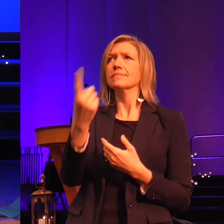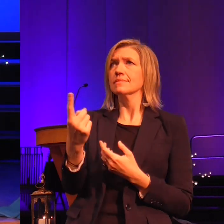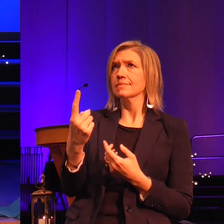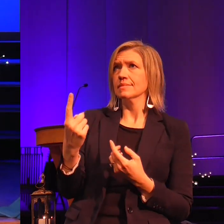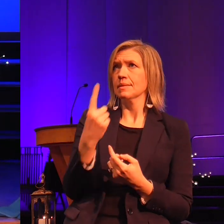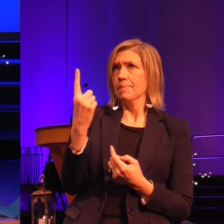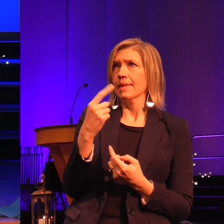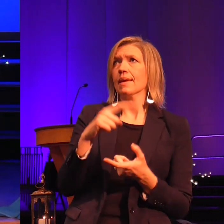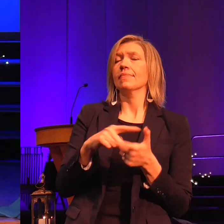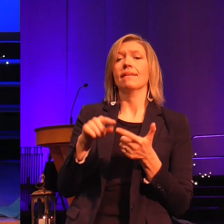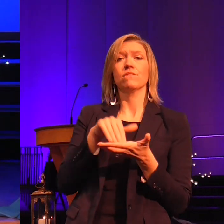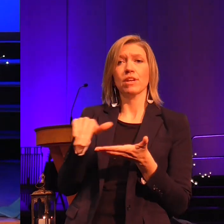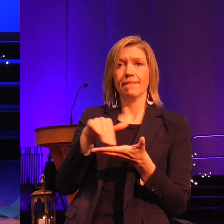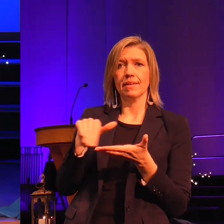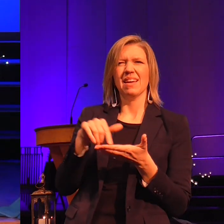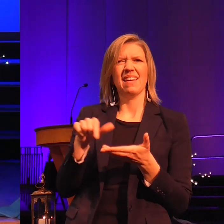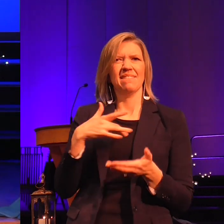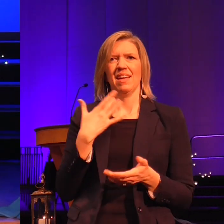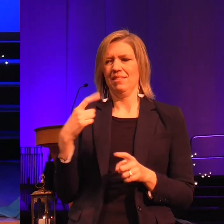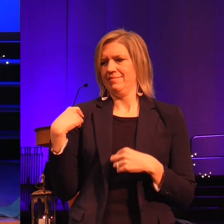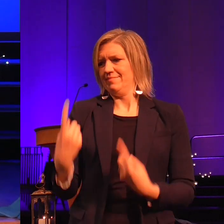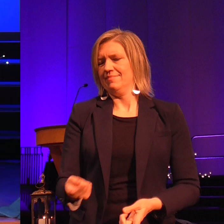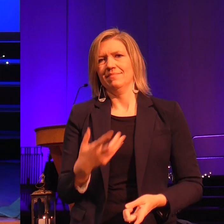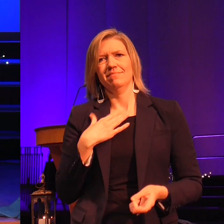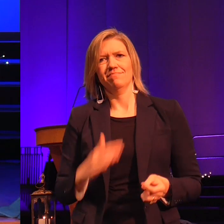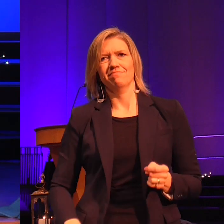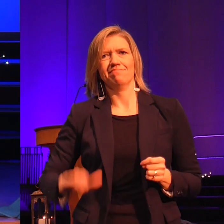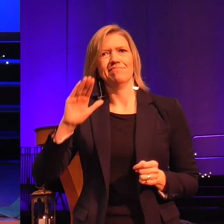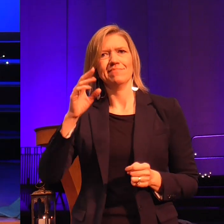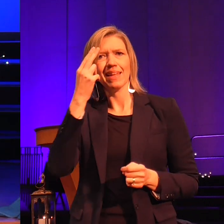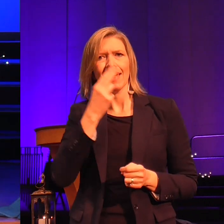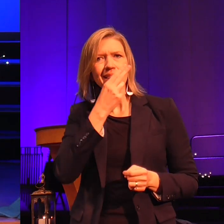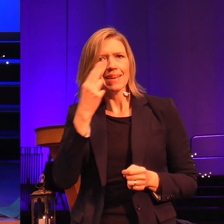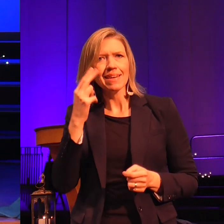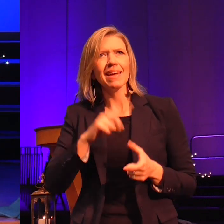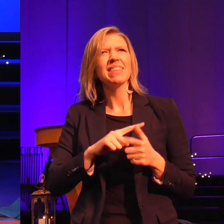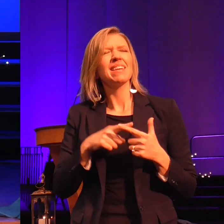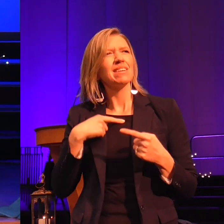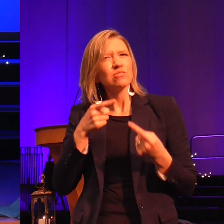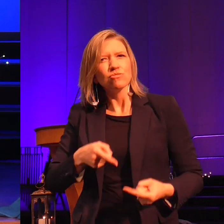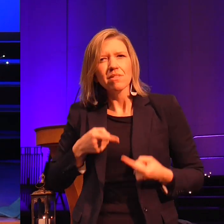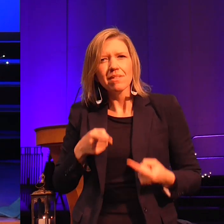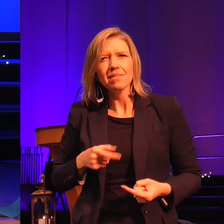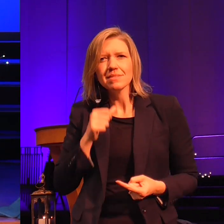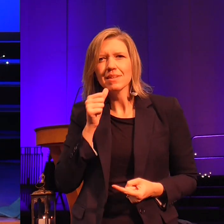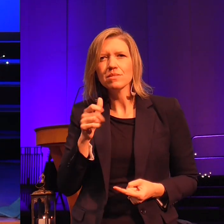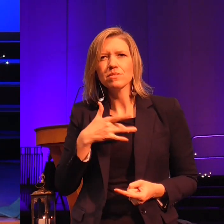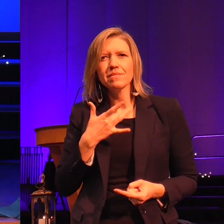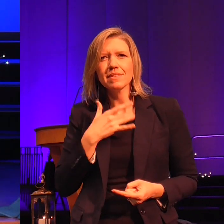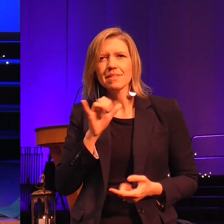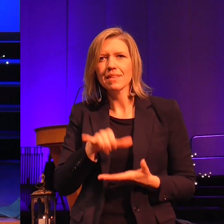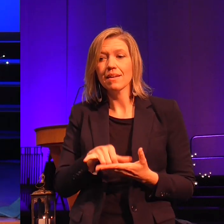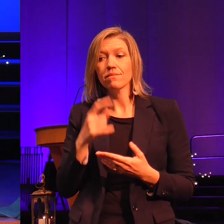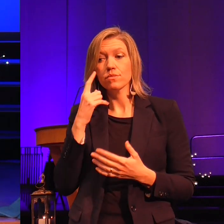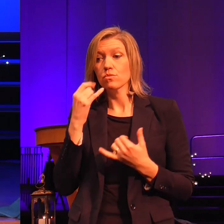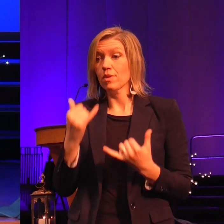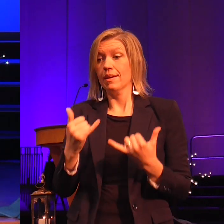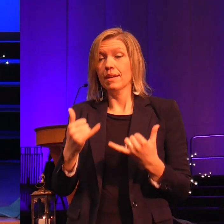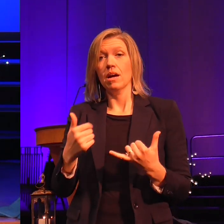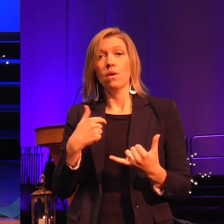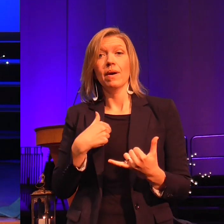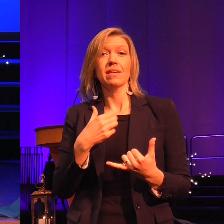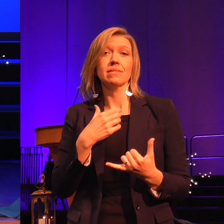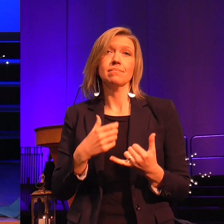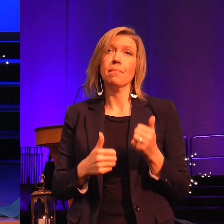for a long time in my Catholic upbringing. And then I struggled when I couldn't feel that. And right now, what I yearn for most in this